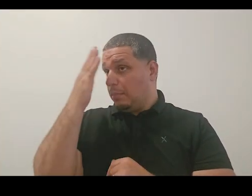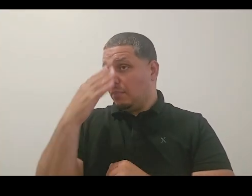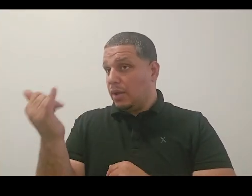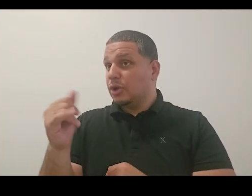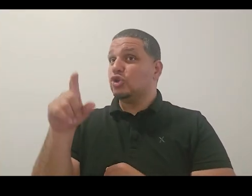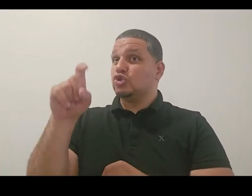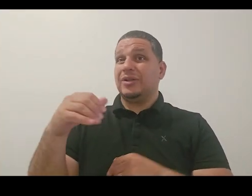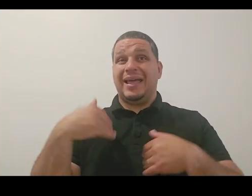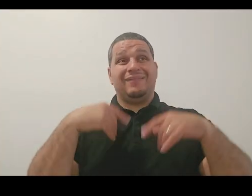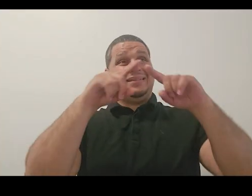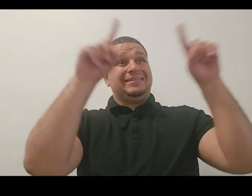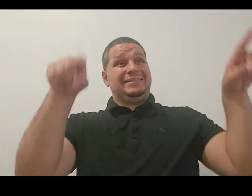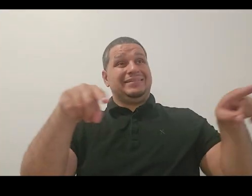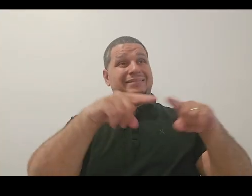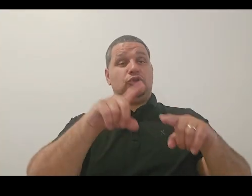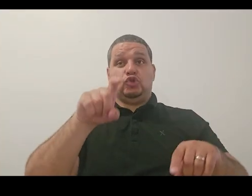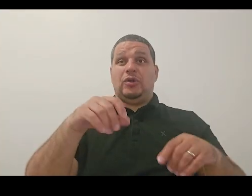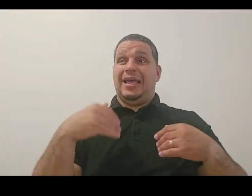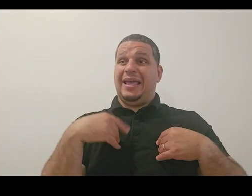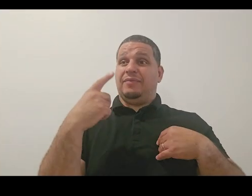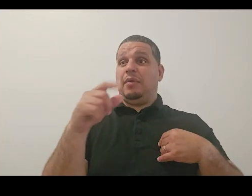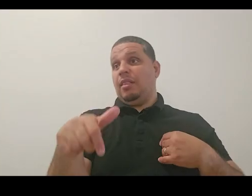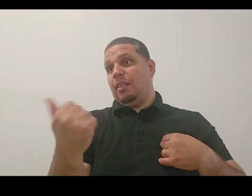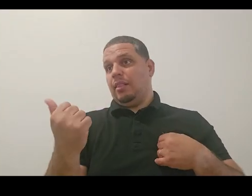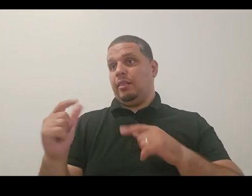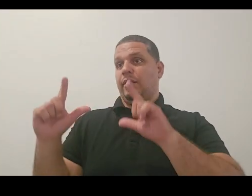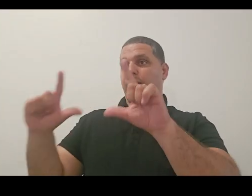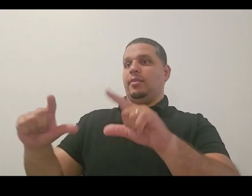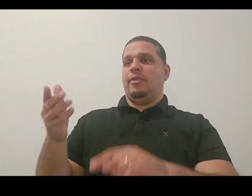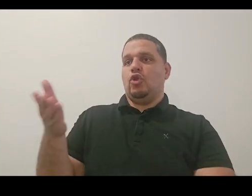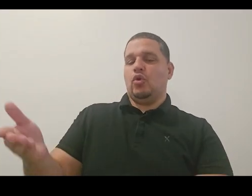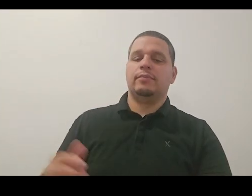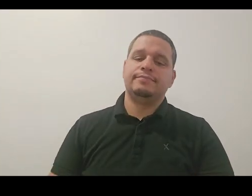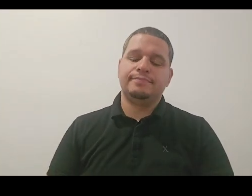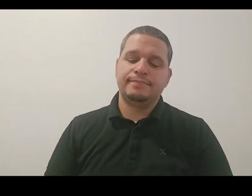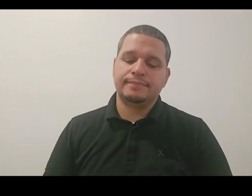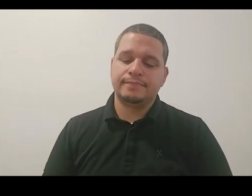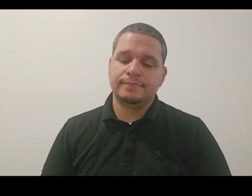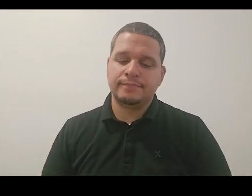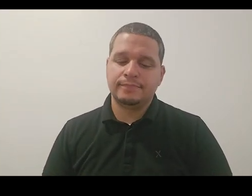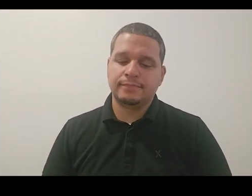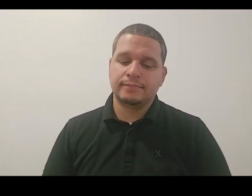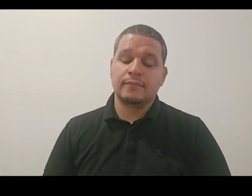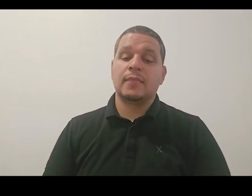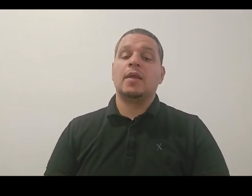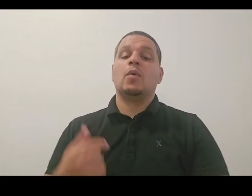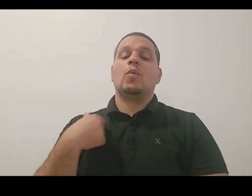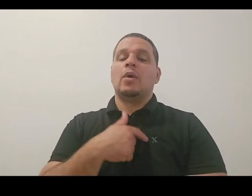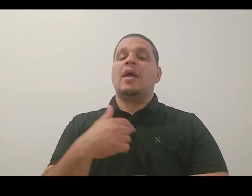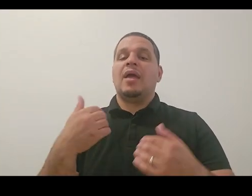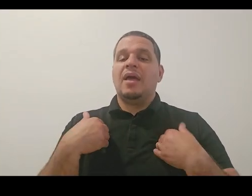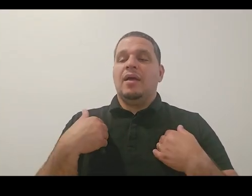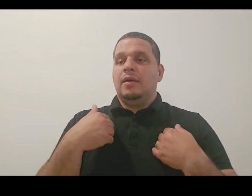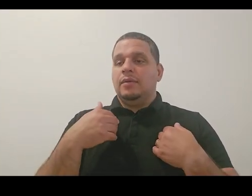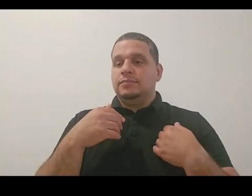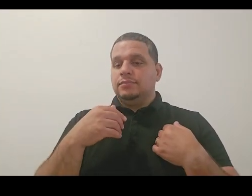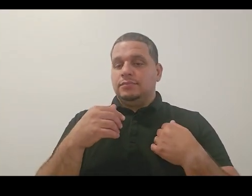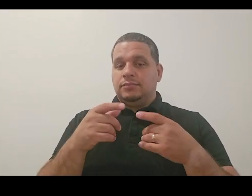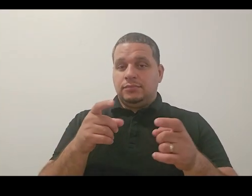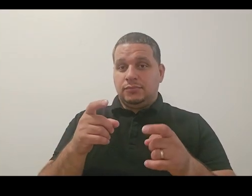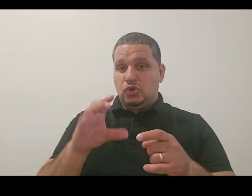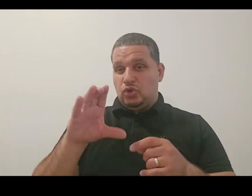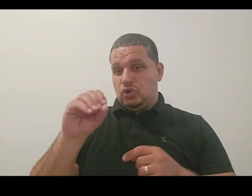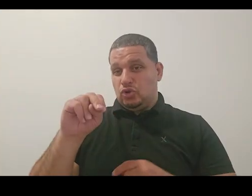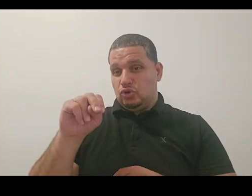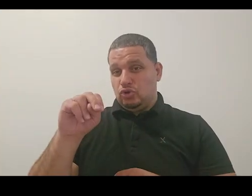about earlier. Probably because there should be a sign here or there should be something else. Um, we also have this locus